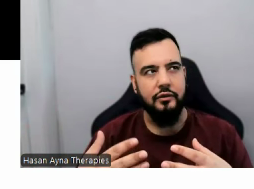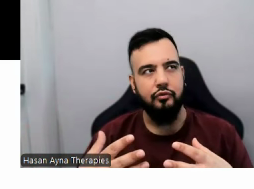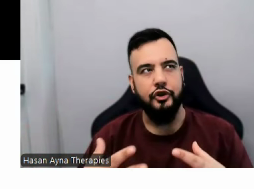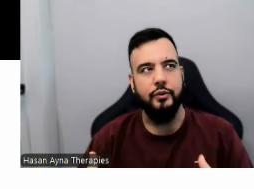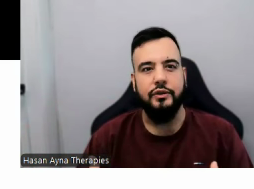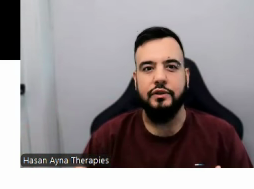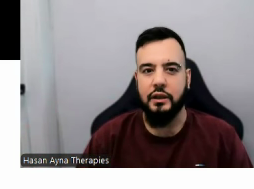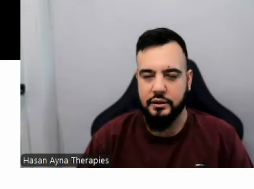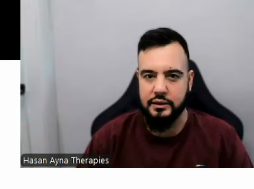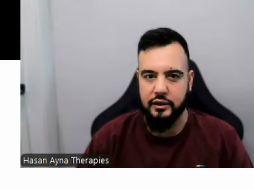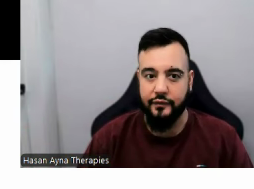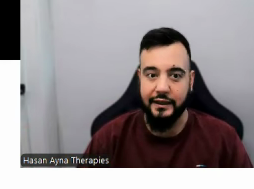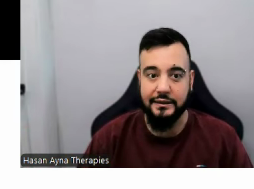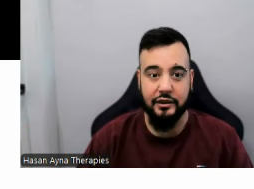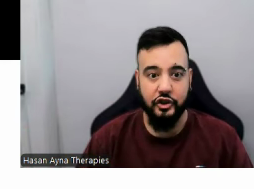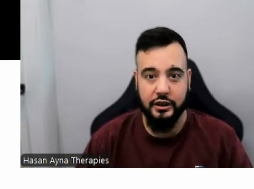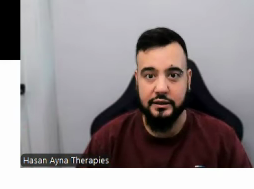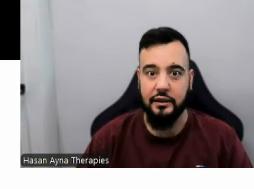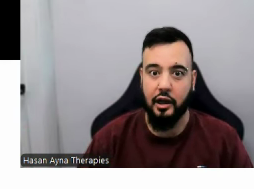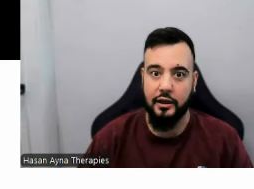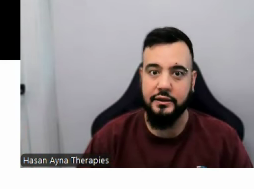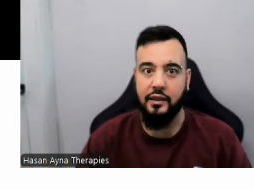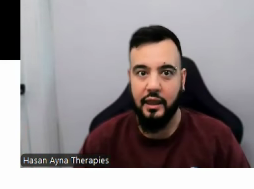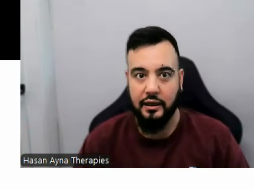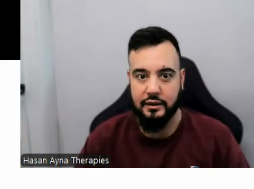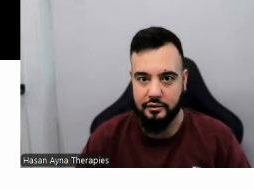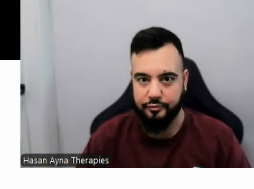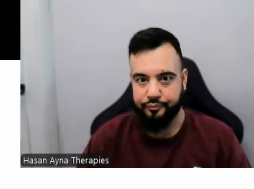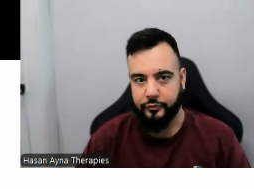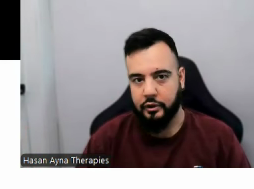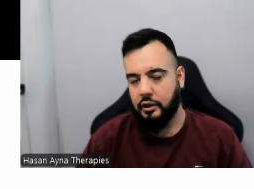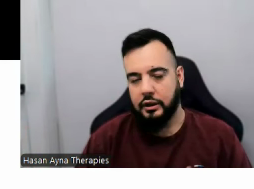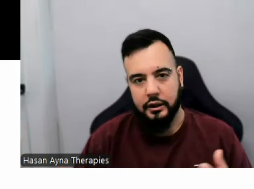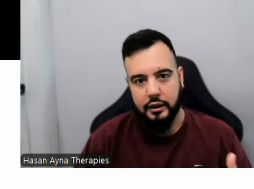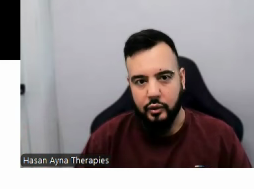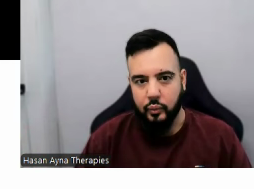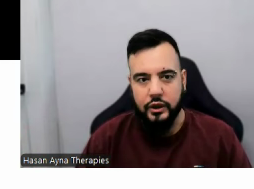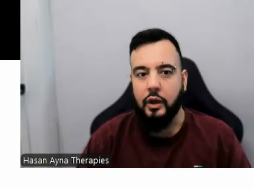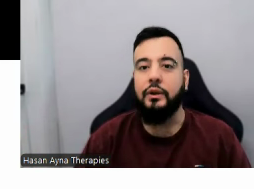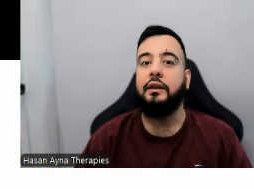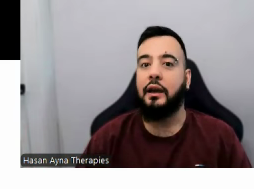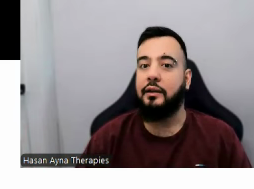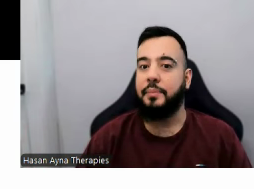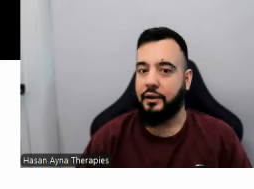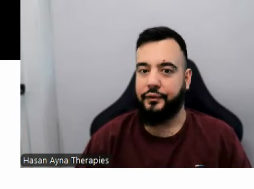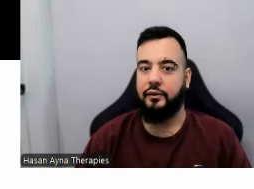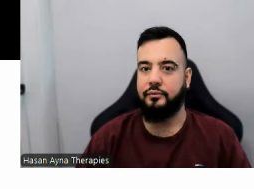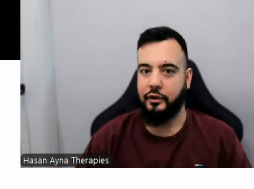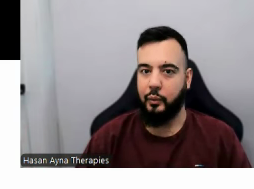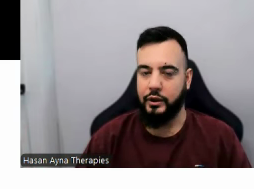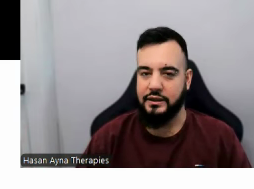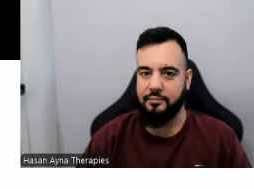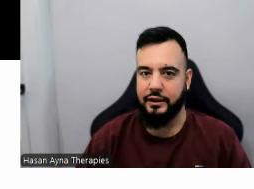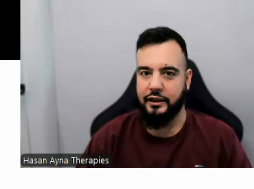us reduce the redundancy of he said, she said, I said, they said. We don't need that in